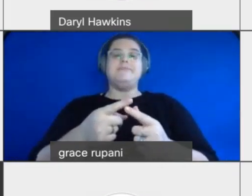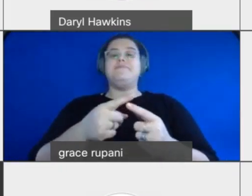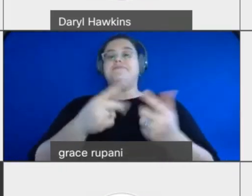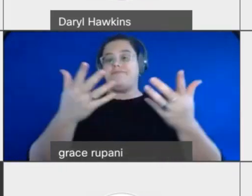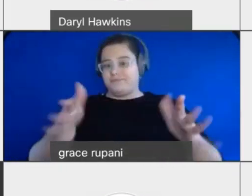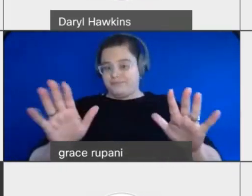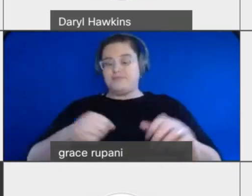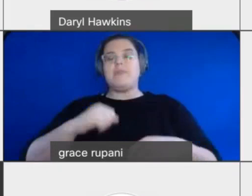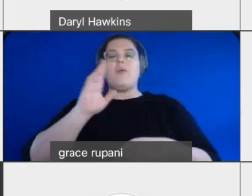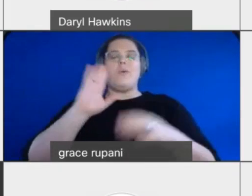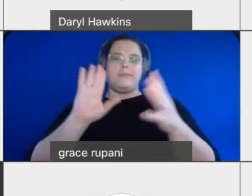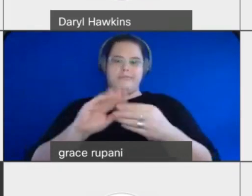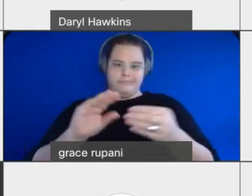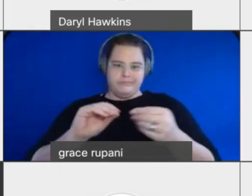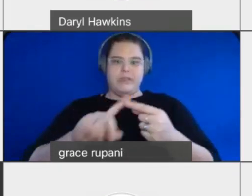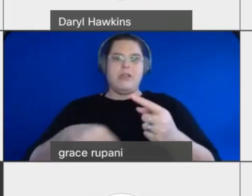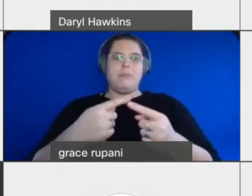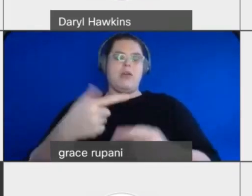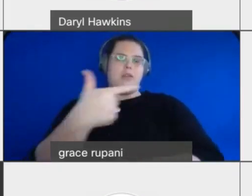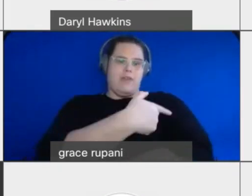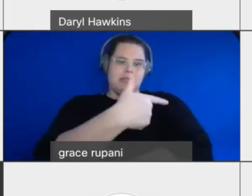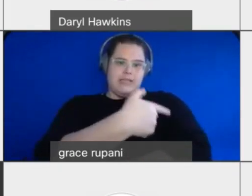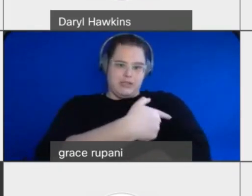vaccinations, because there has been some movement on that.